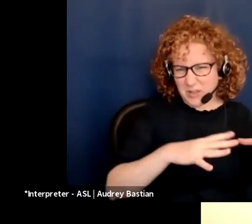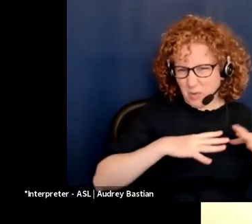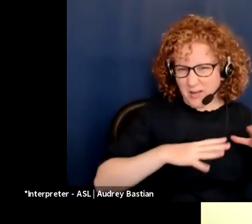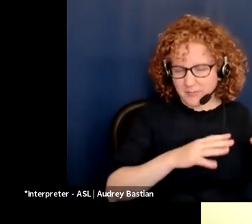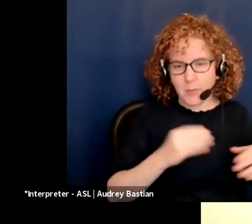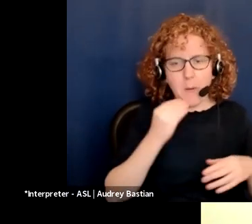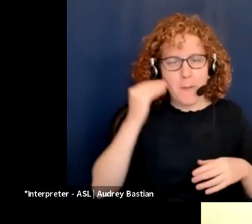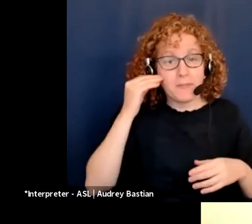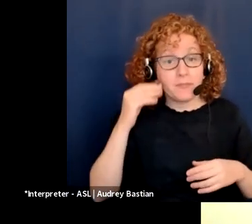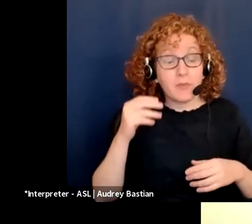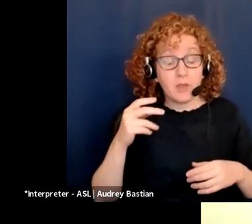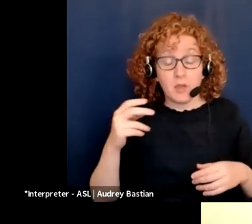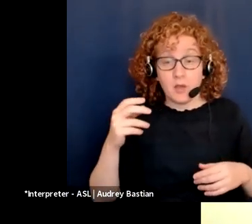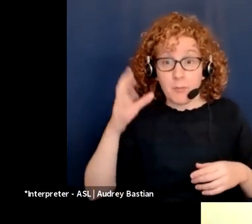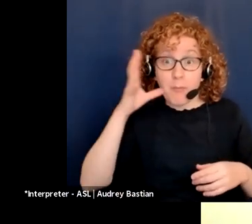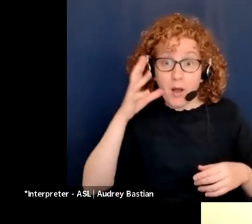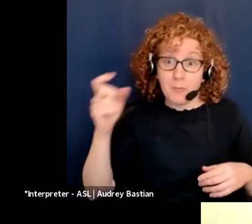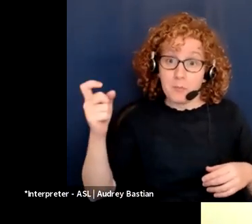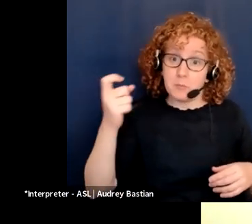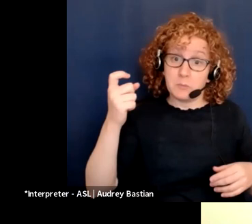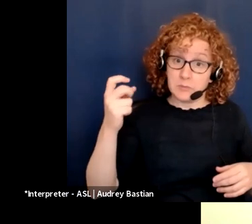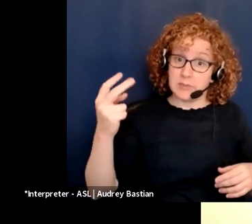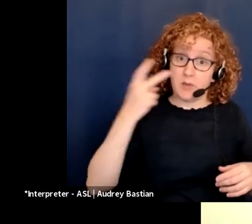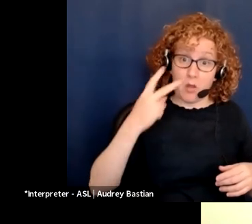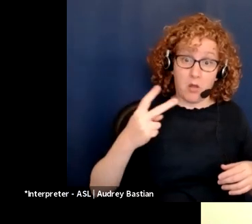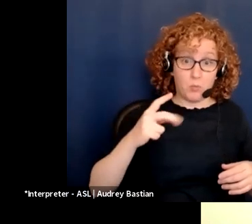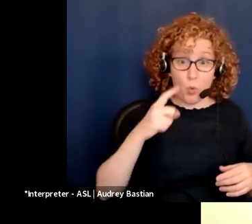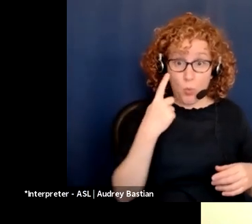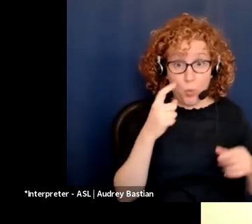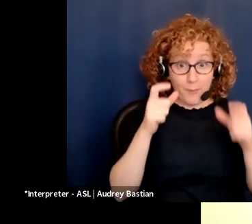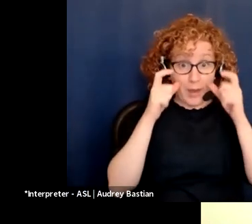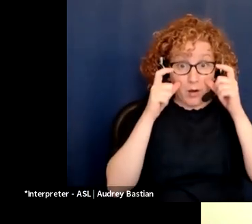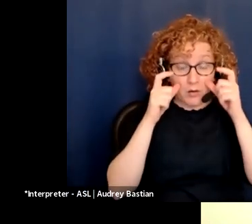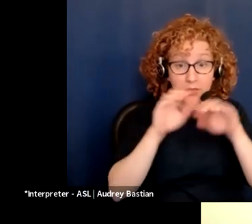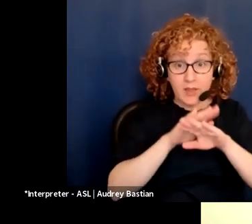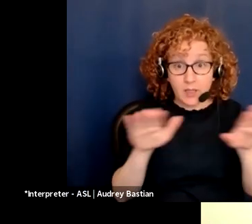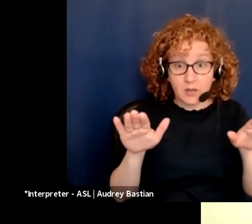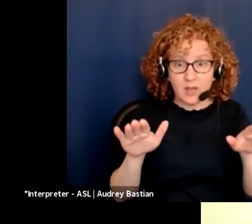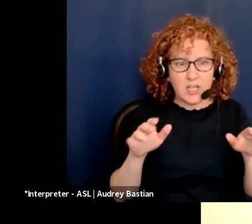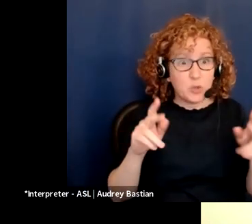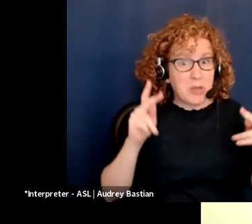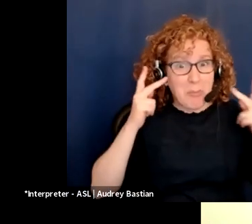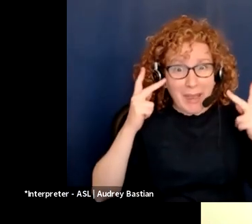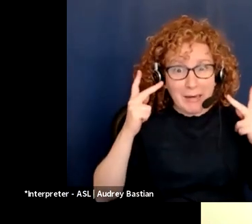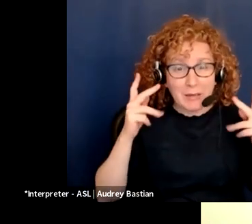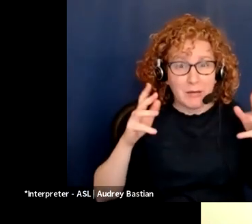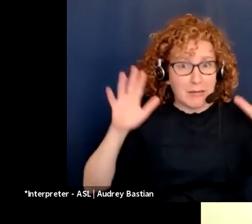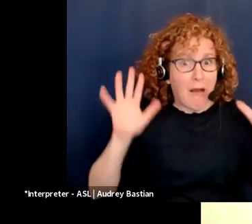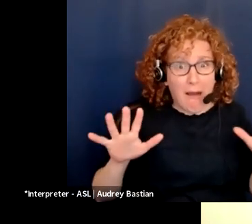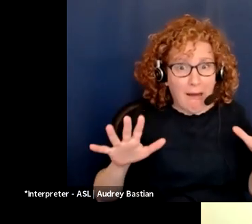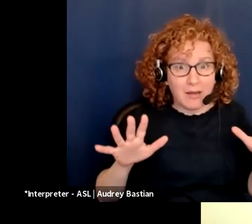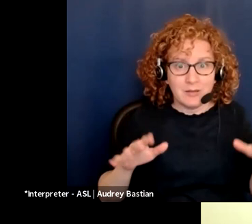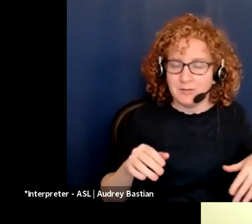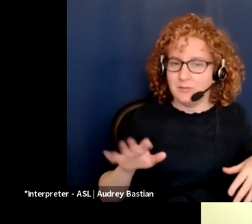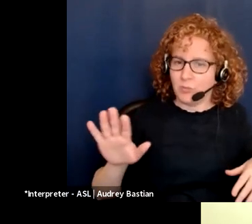she saw I only had one pair of glasses, she was like in total panic mode, the entire 8-hour drive back to